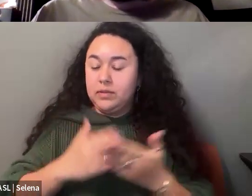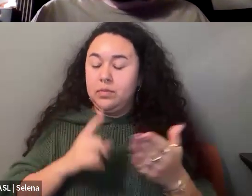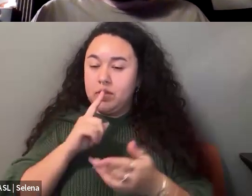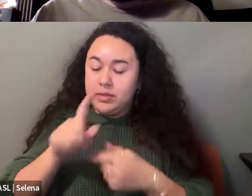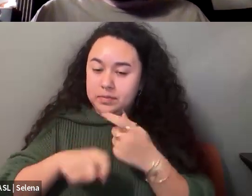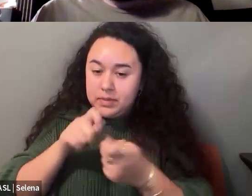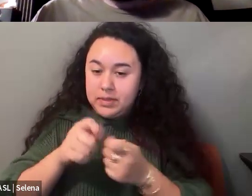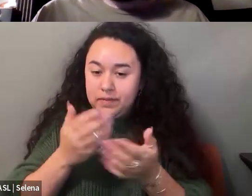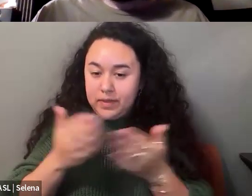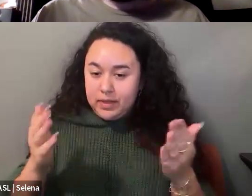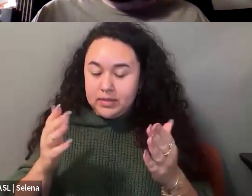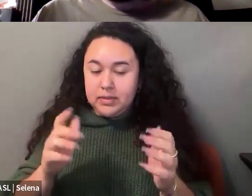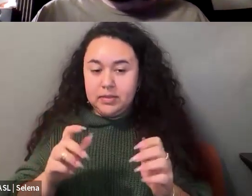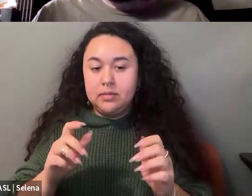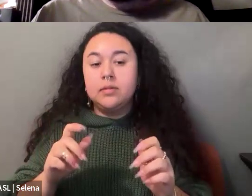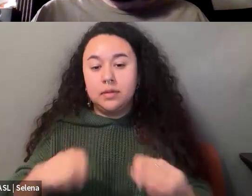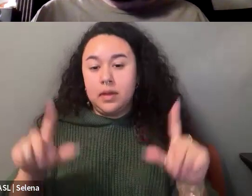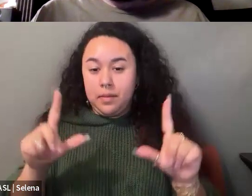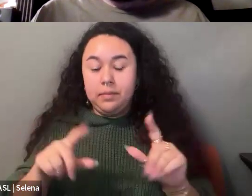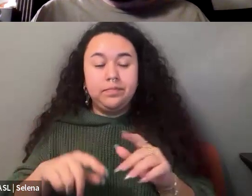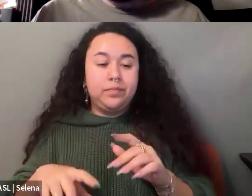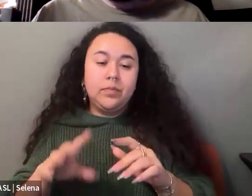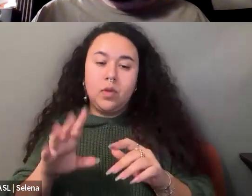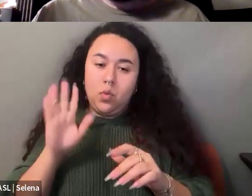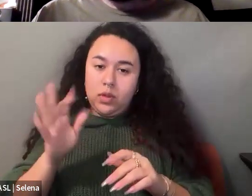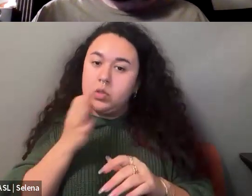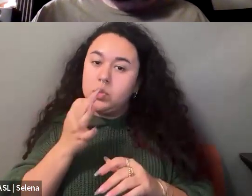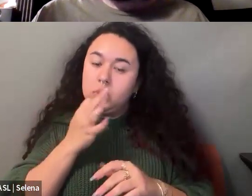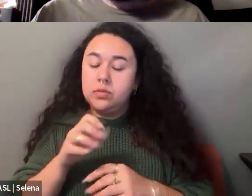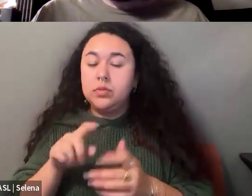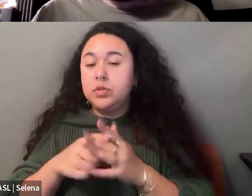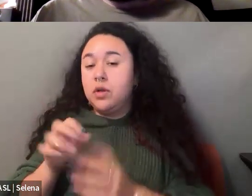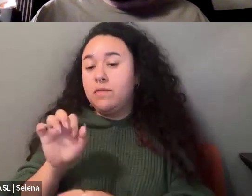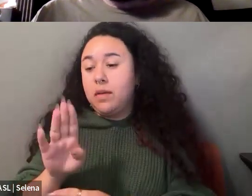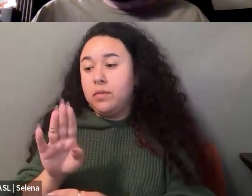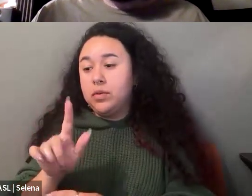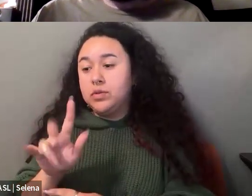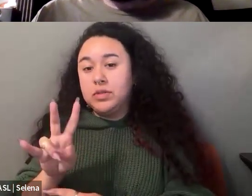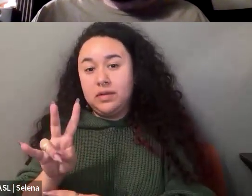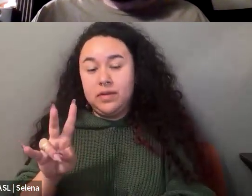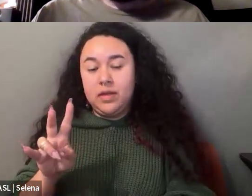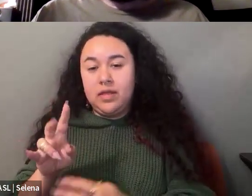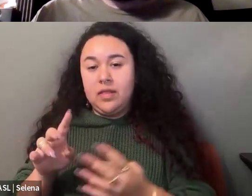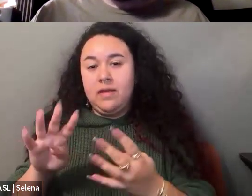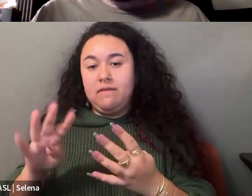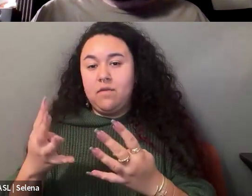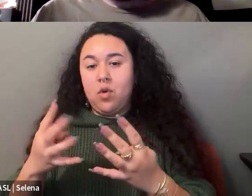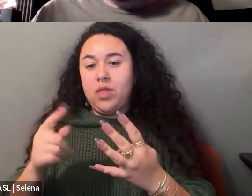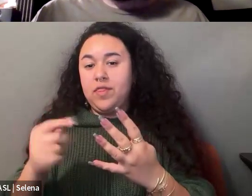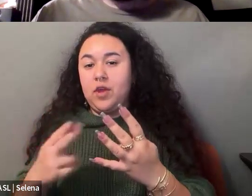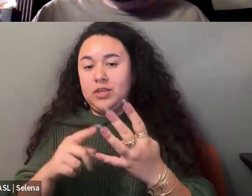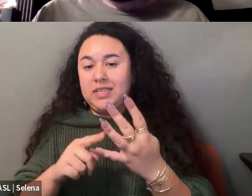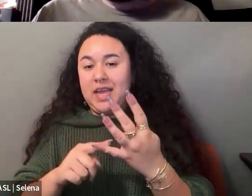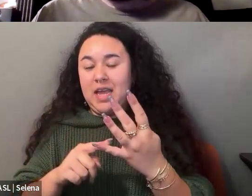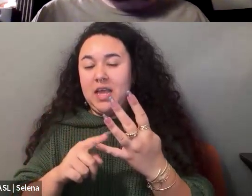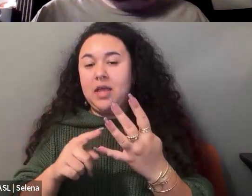specific things coming up starting February 27th, which is the fourth Thursday of every month. We'll